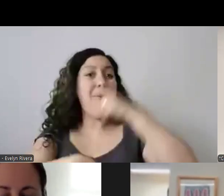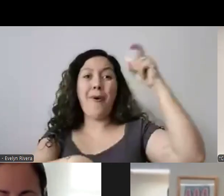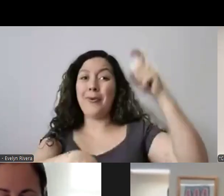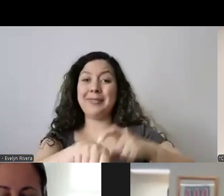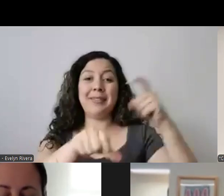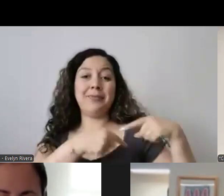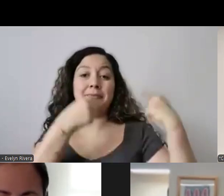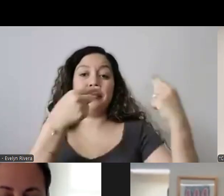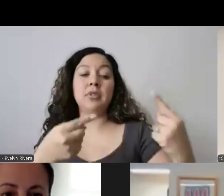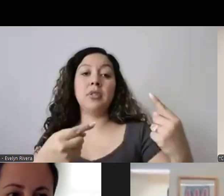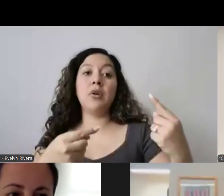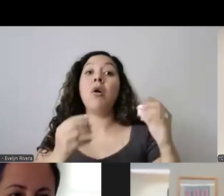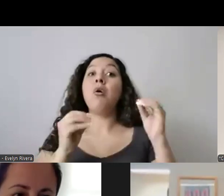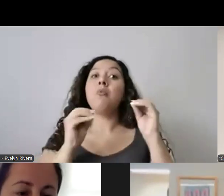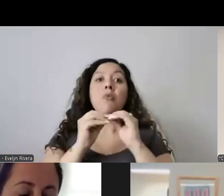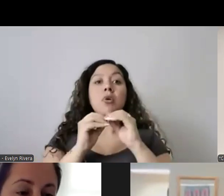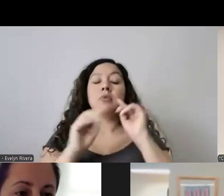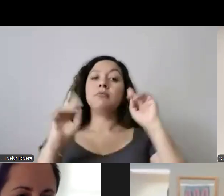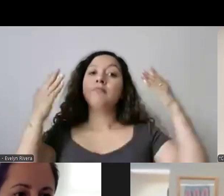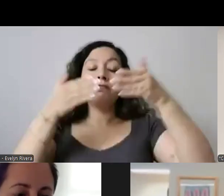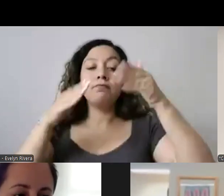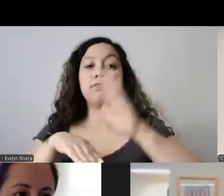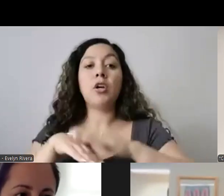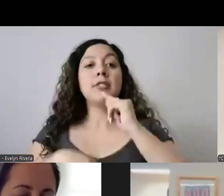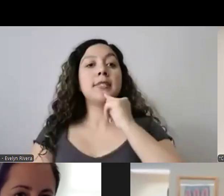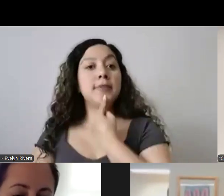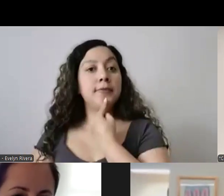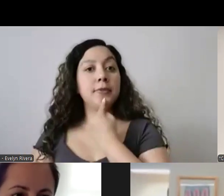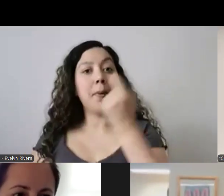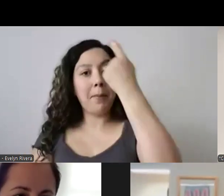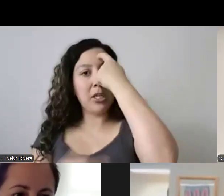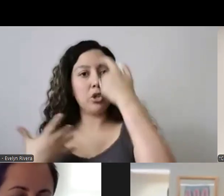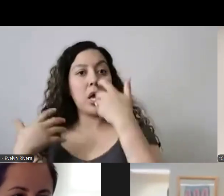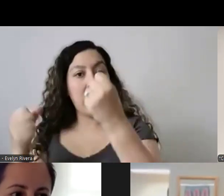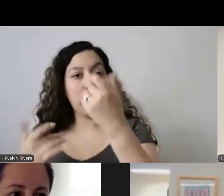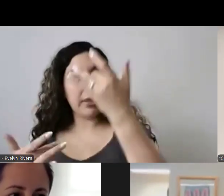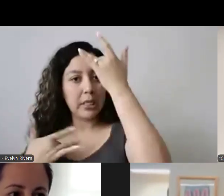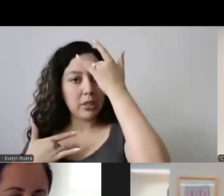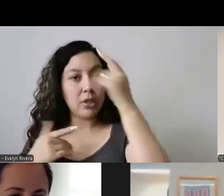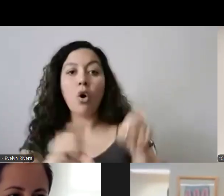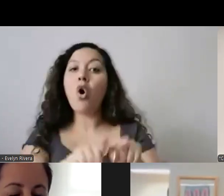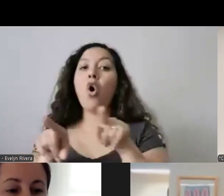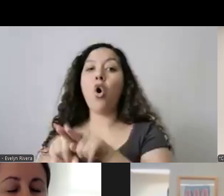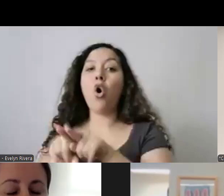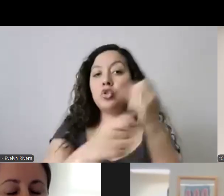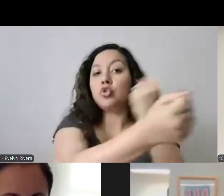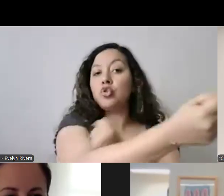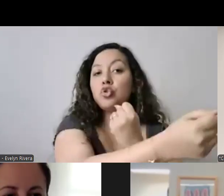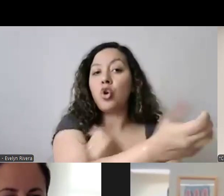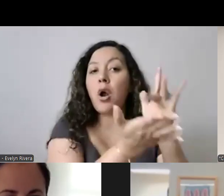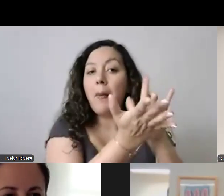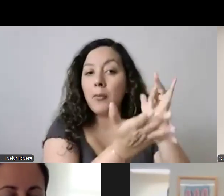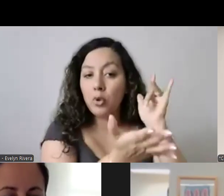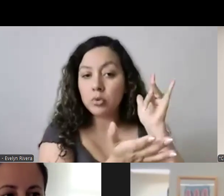in severe mental health illness and or substance abuse. But in our study, we actually looked at the use of peers specifically